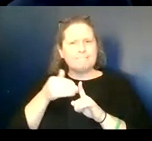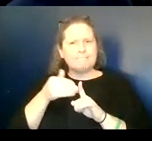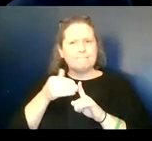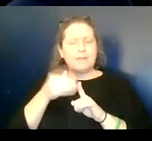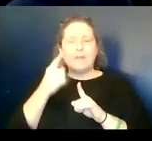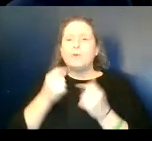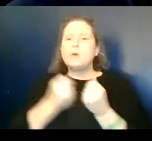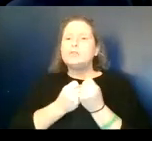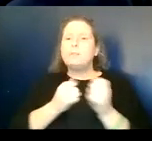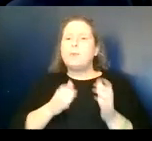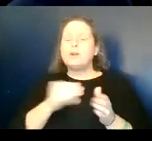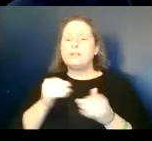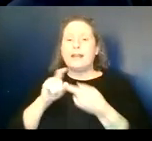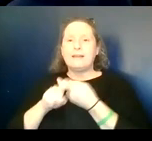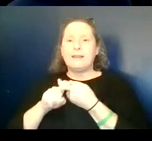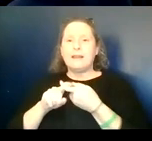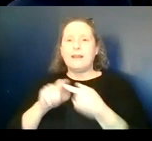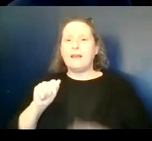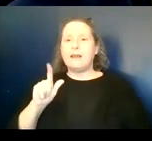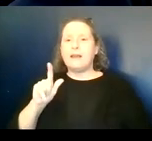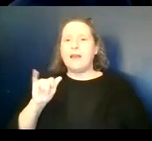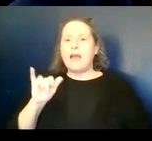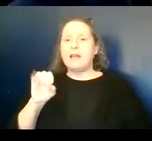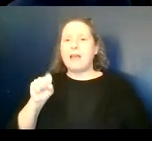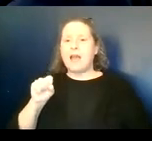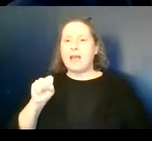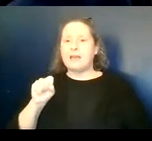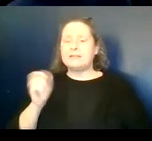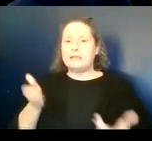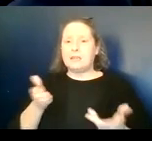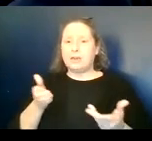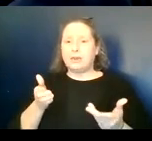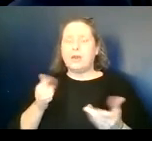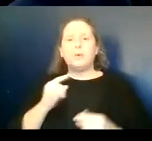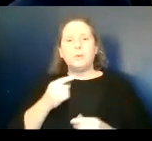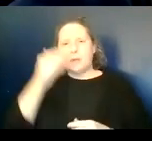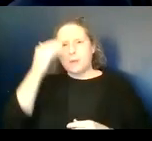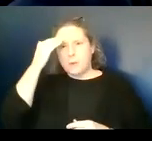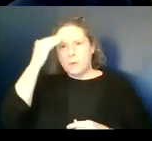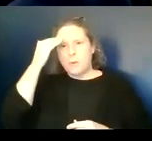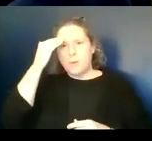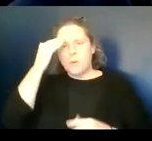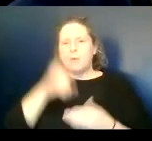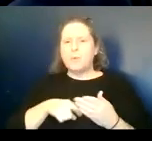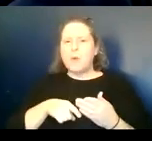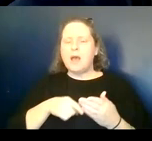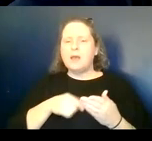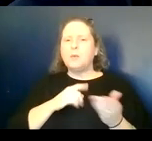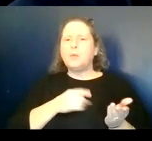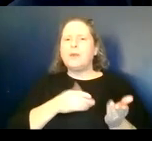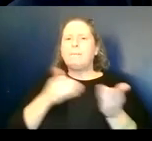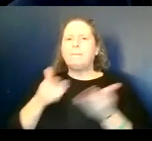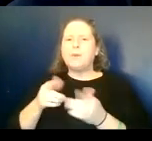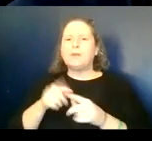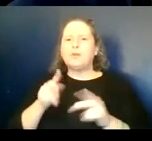in the room, the digital room, that we're really aware of what we're bringing to the people we